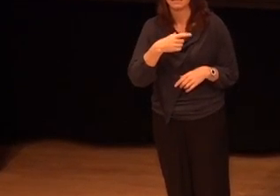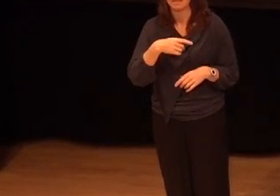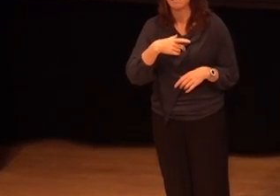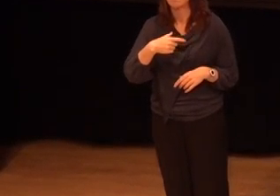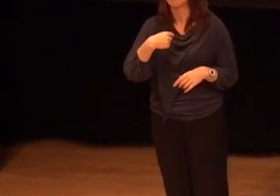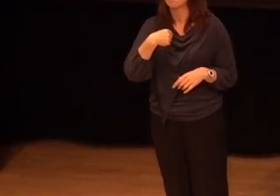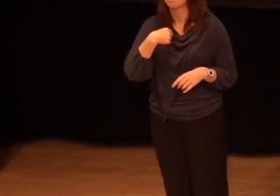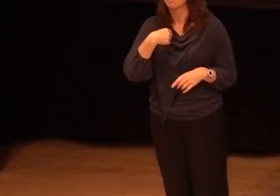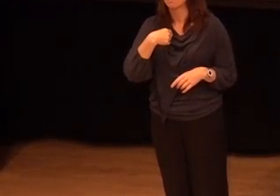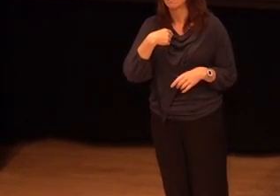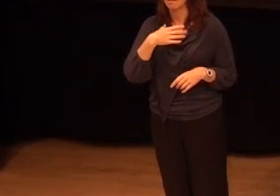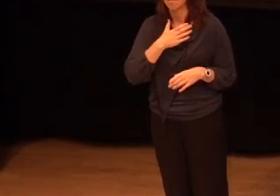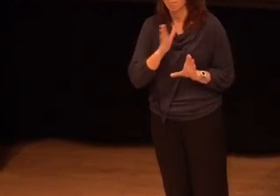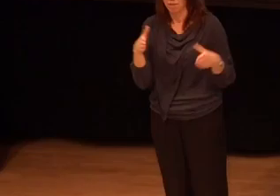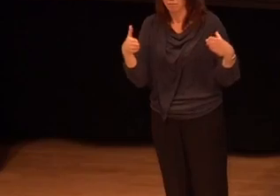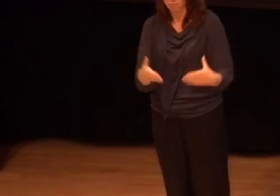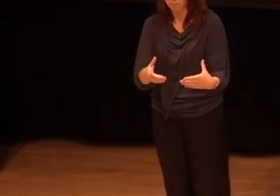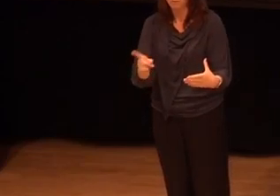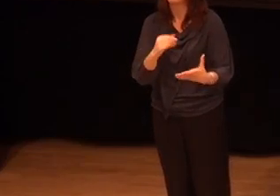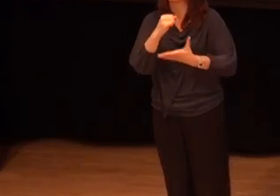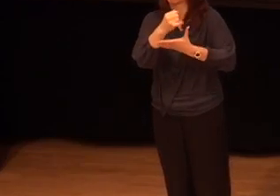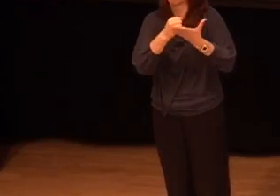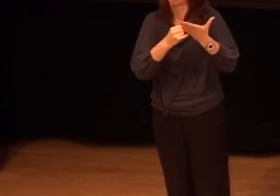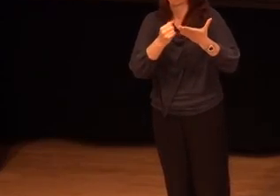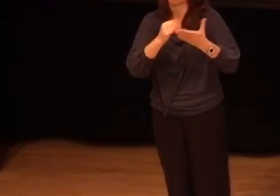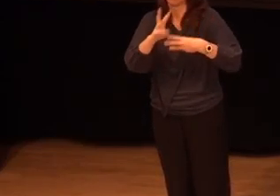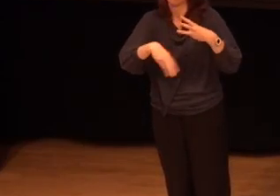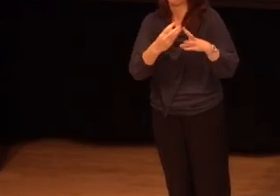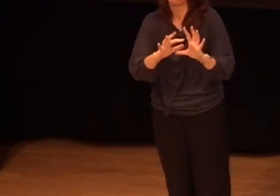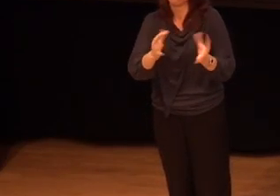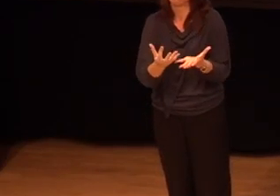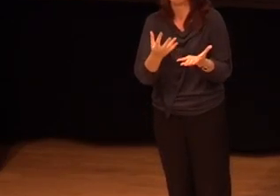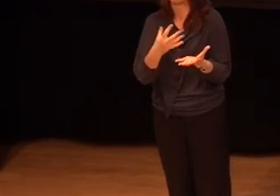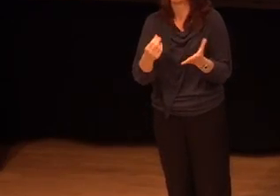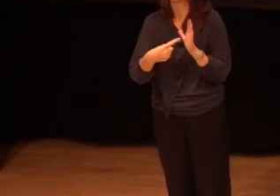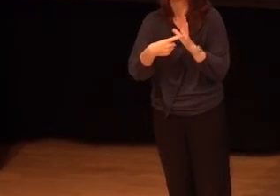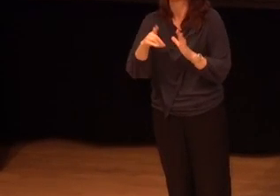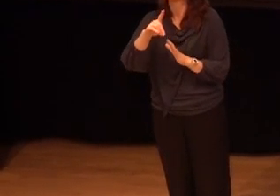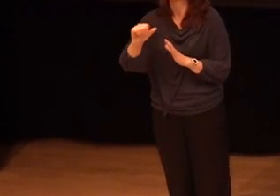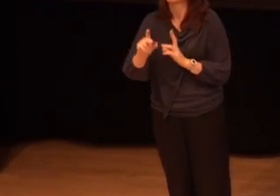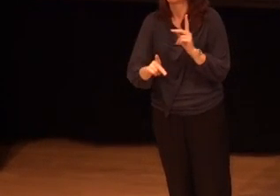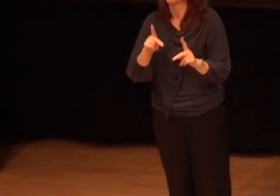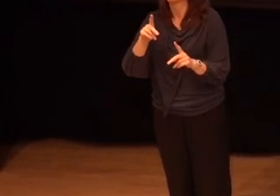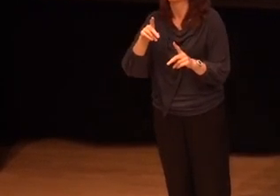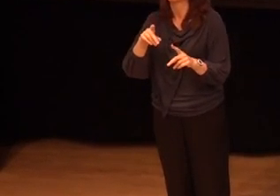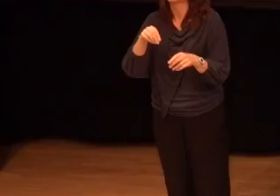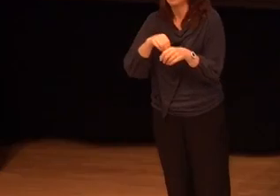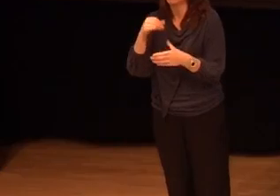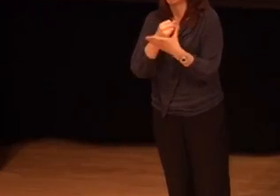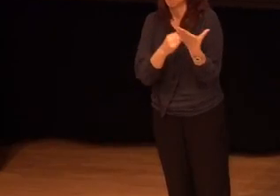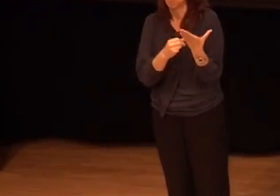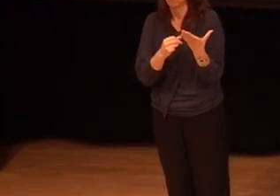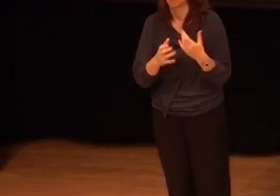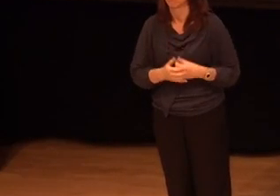have turned my attention to the arts and the representation of disabled people in the arts. I